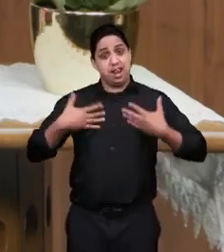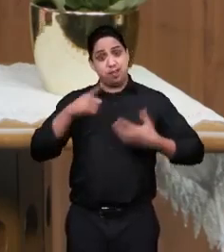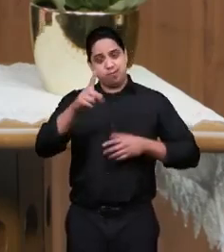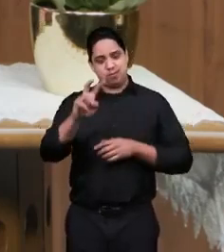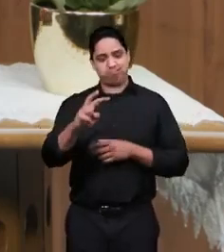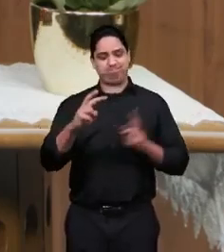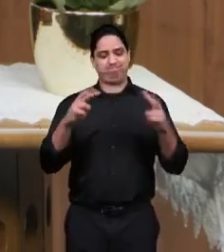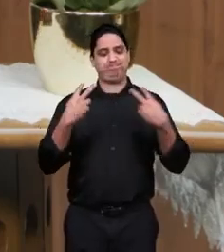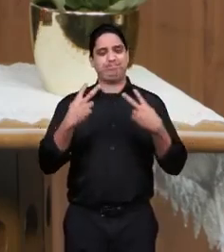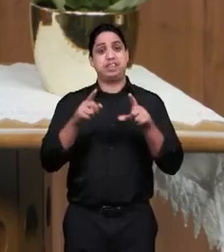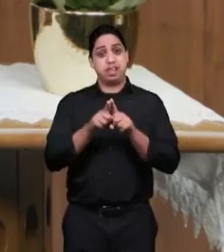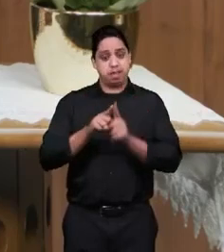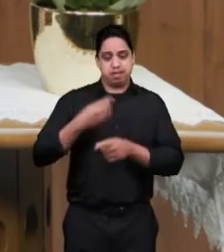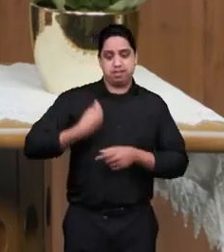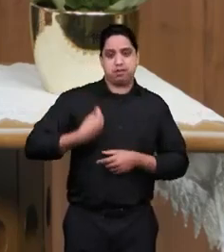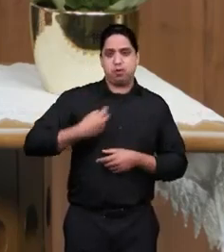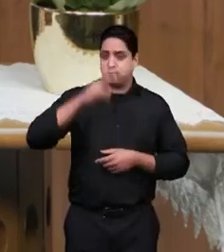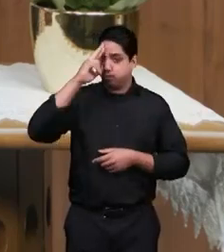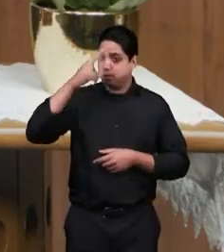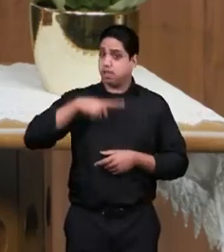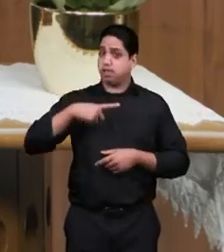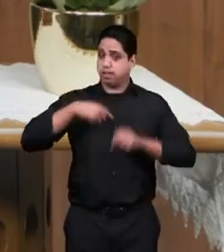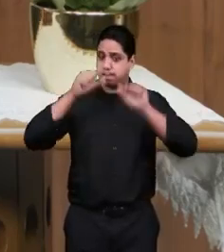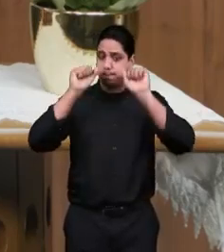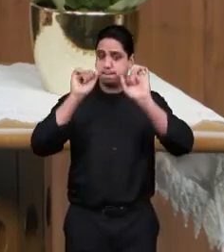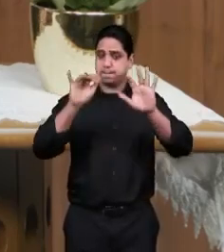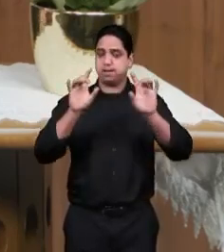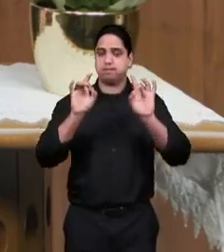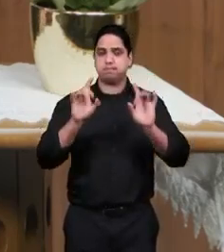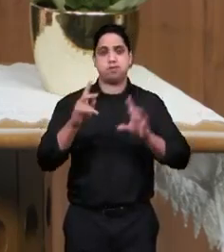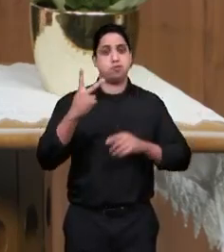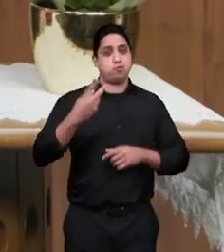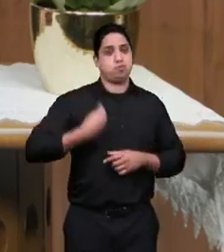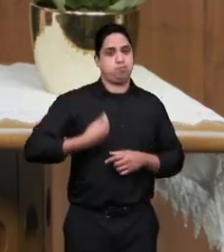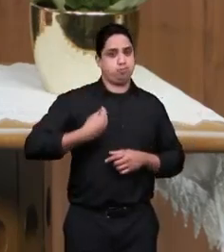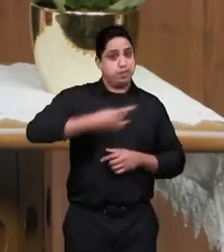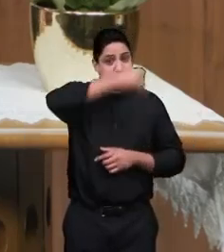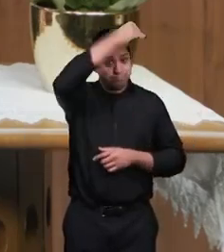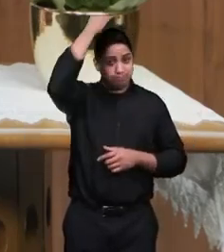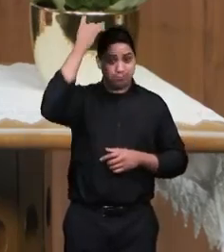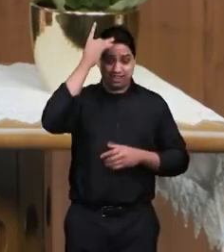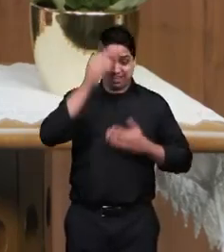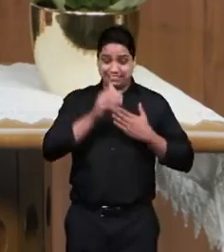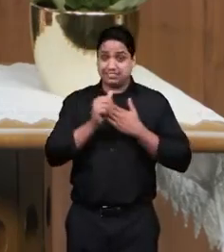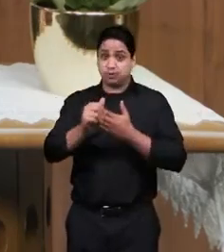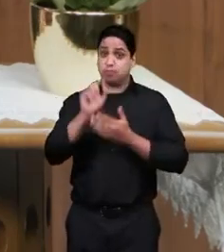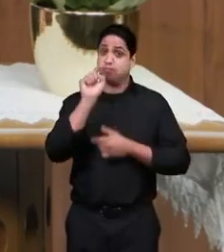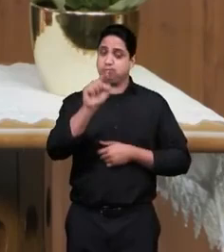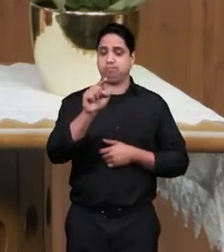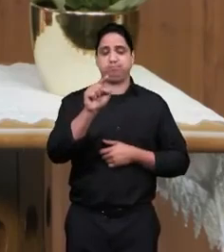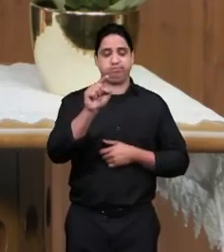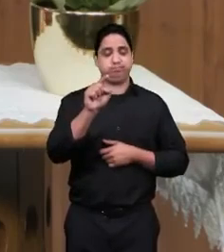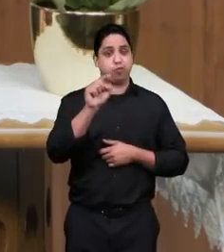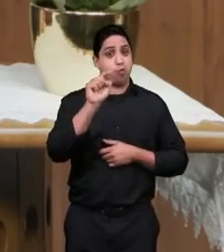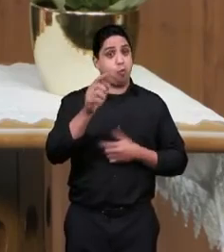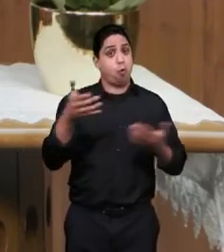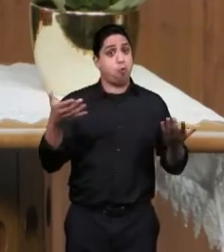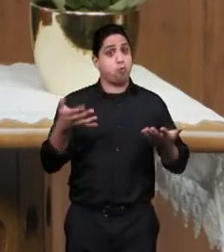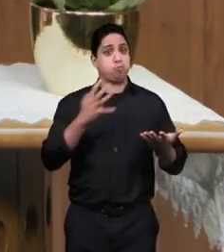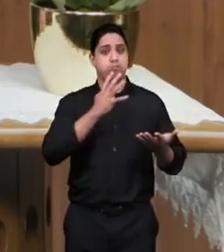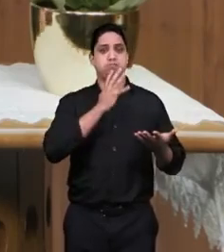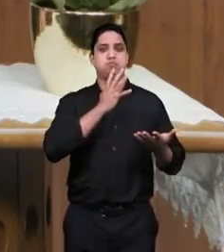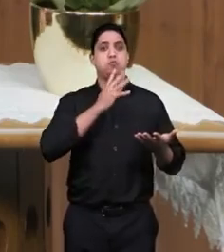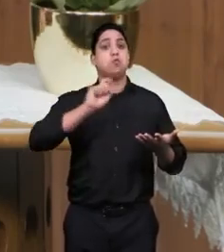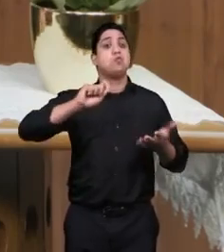participation. The Lord has a blessing for your life, the direction of the Holy Spirit of God for you. You will know, get to know today what